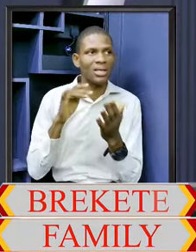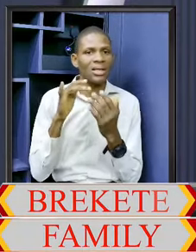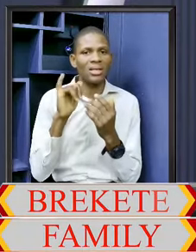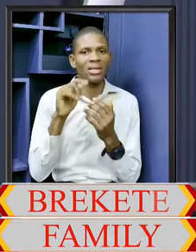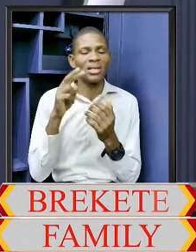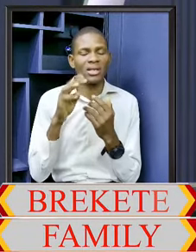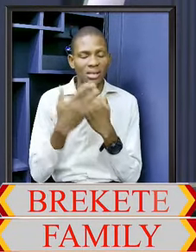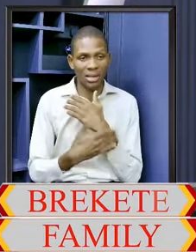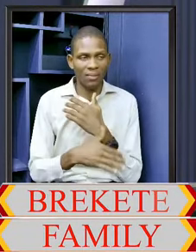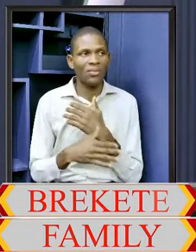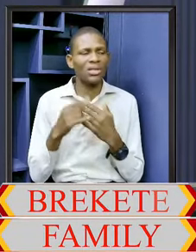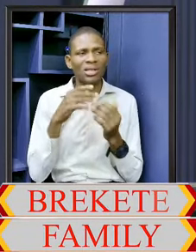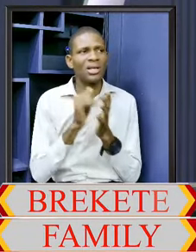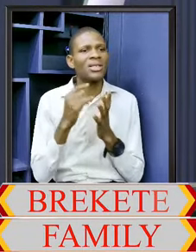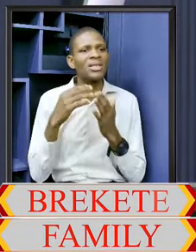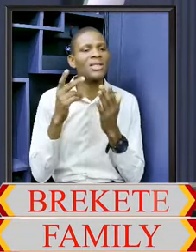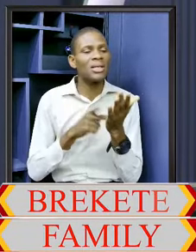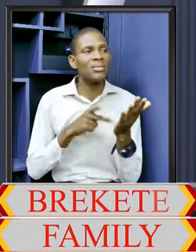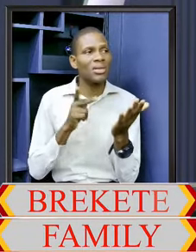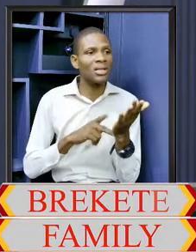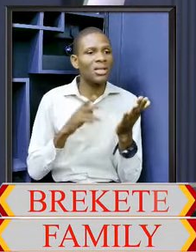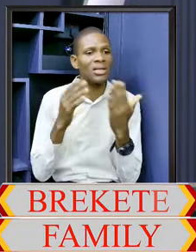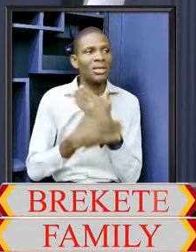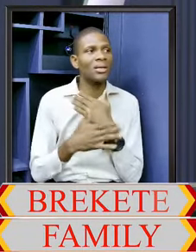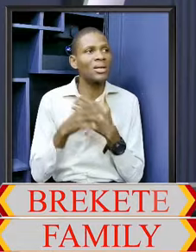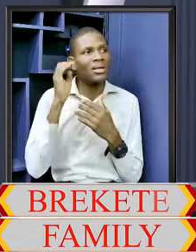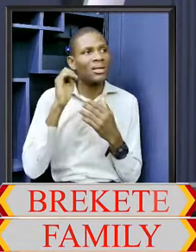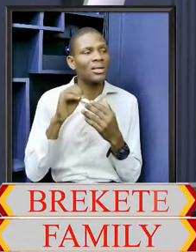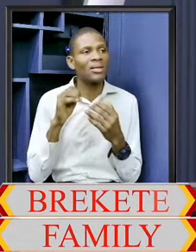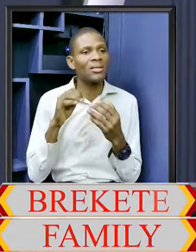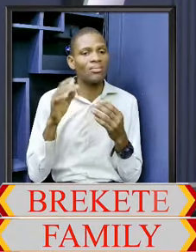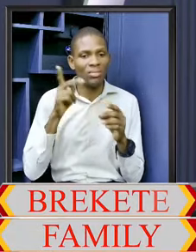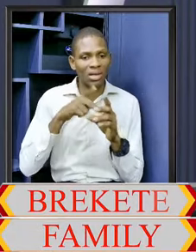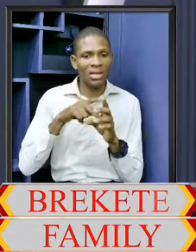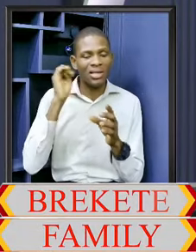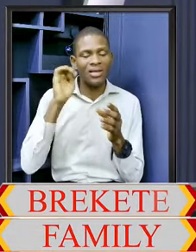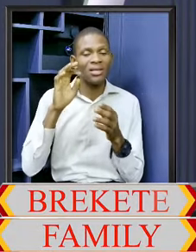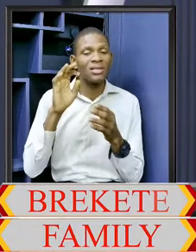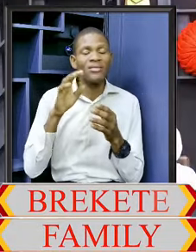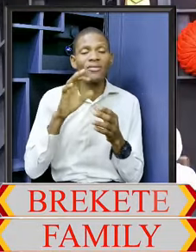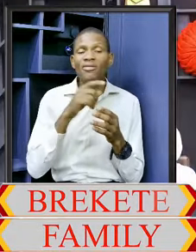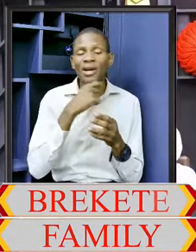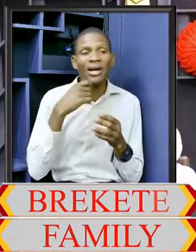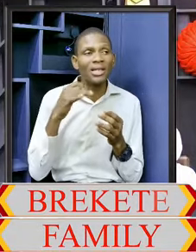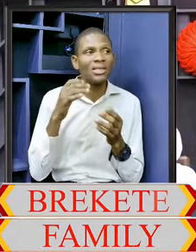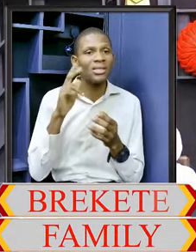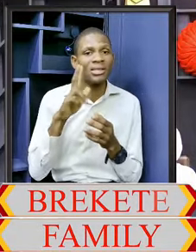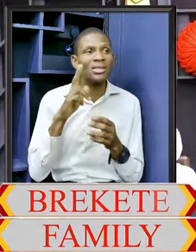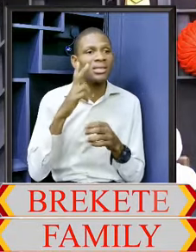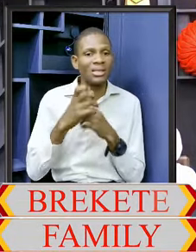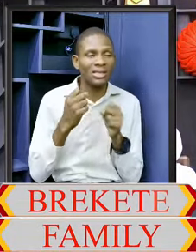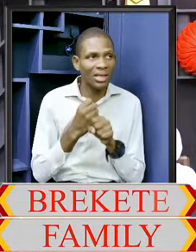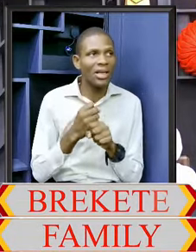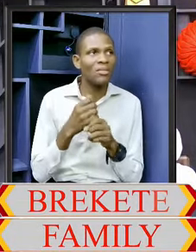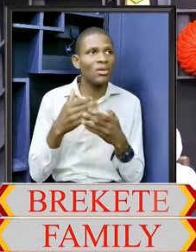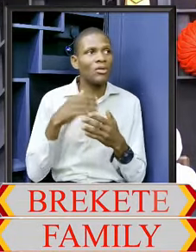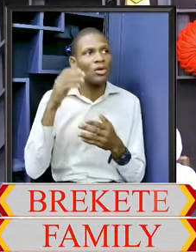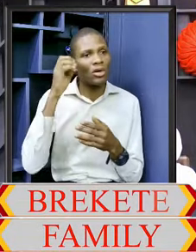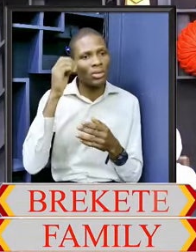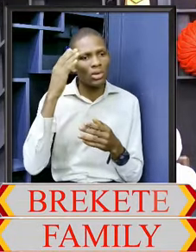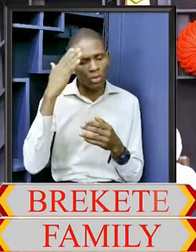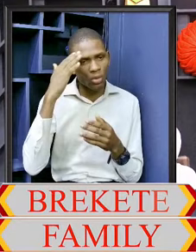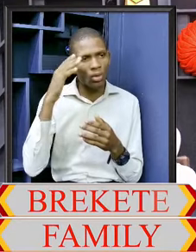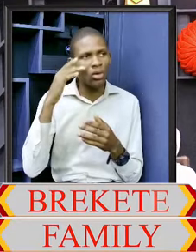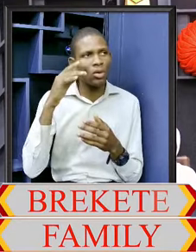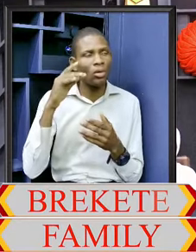me, he tell me, say, the yam planting in sack, say, try them 3 whole years. Before he can know what he go do, and he go